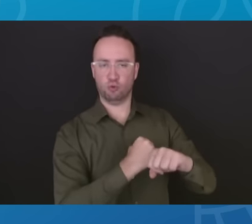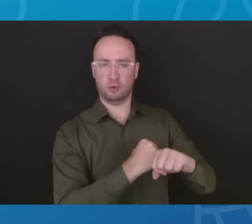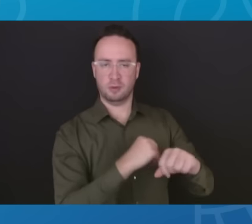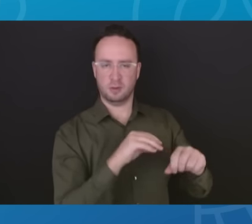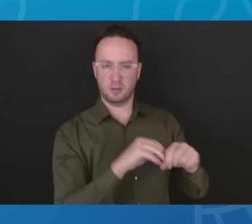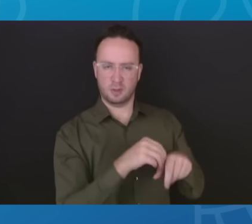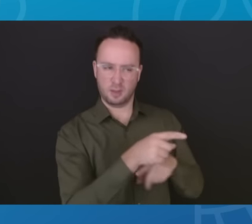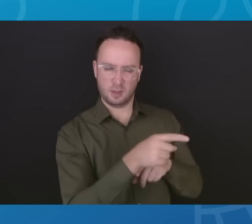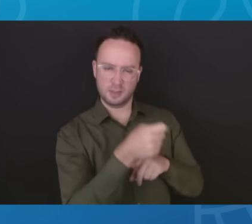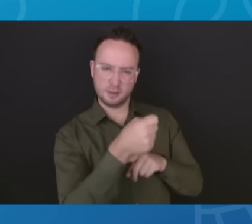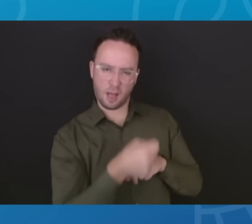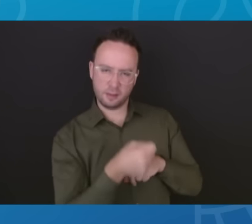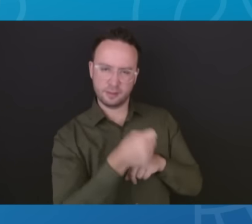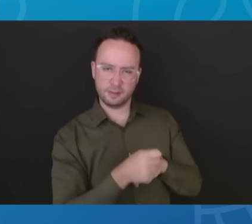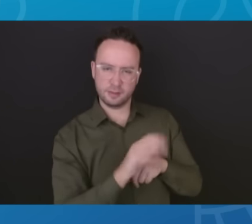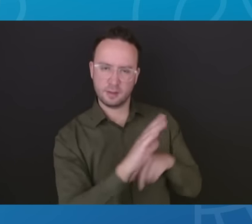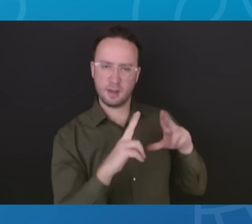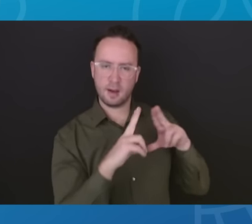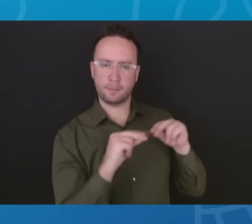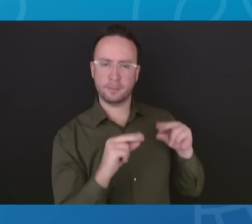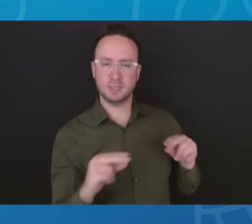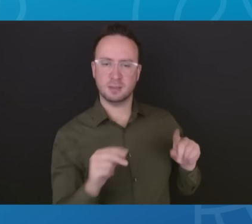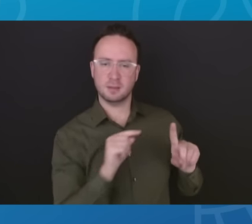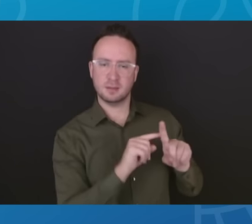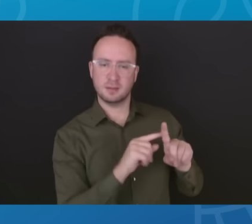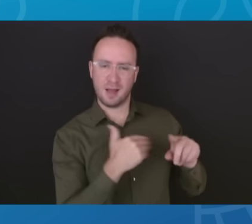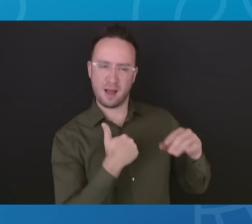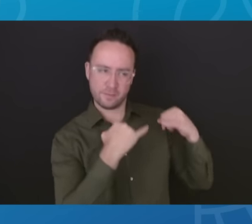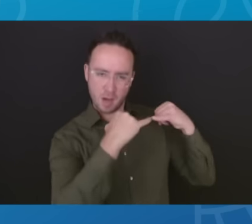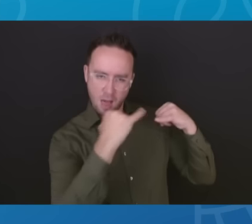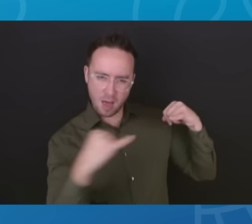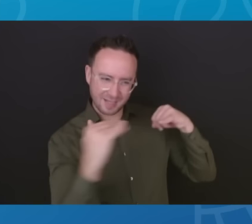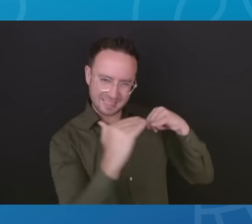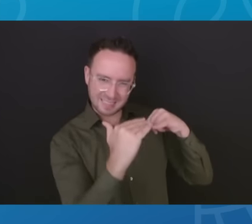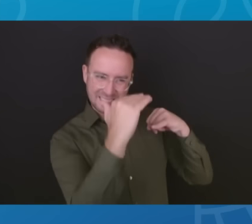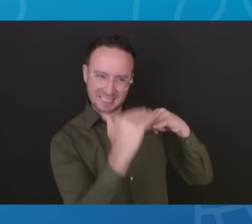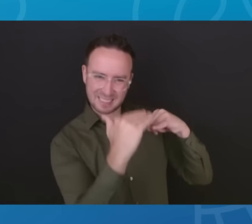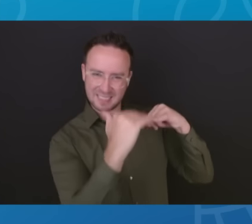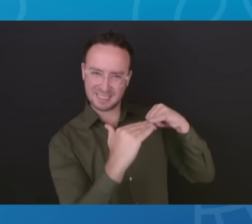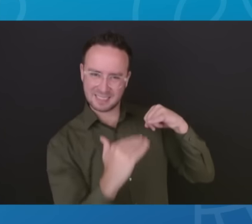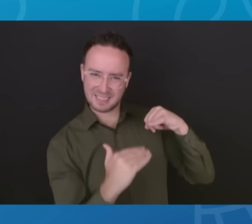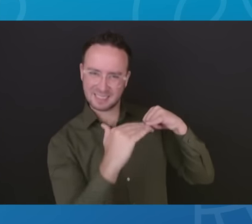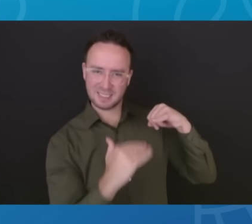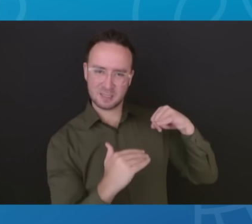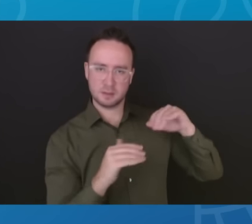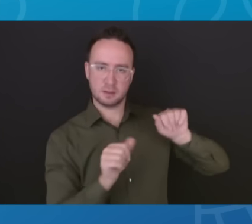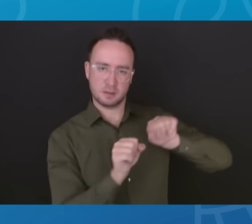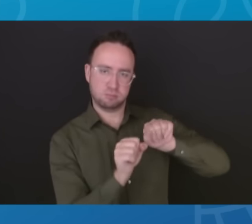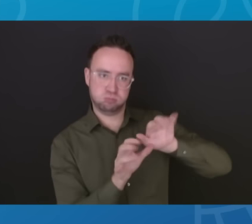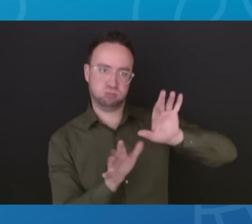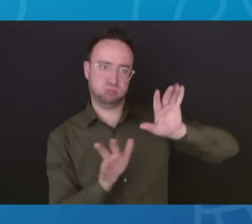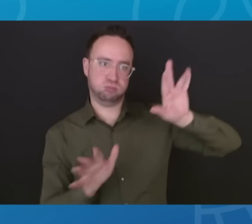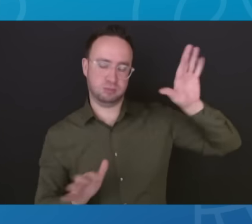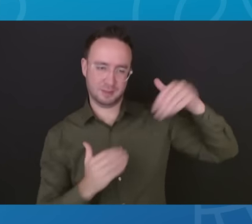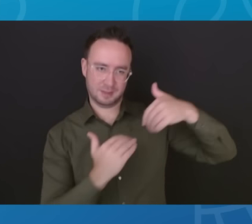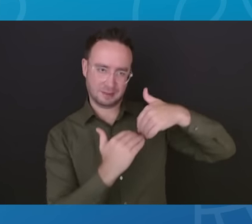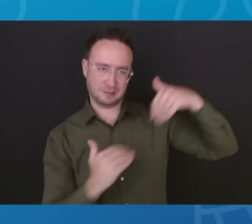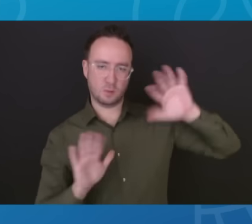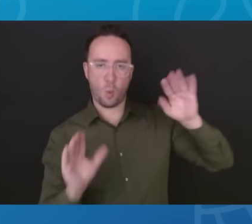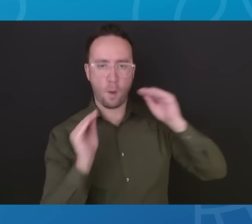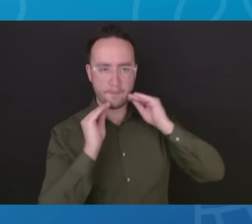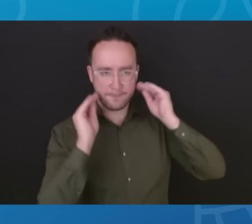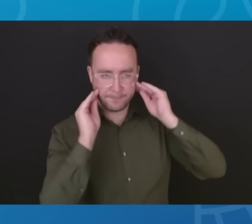so Israelis in the north of Israel can return to their homes and Lebanese in the south of Lebanon can return to their homes. But are there any active conversations about this? Because, I mean, at the moment,